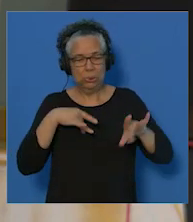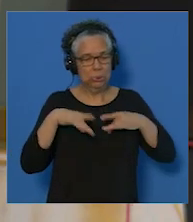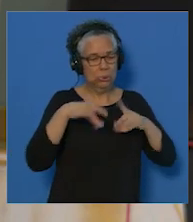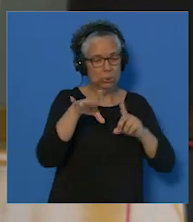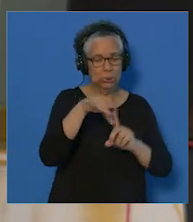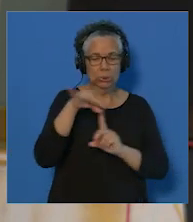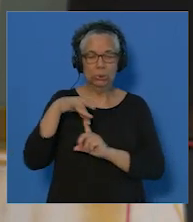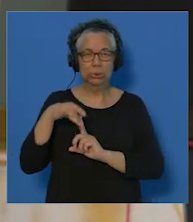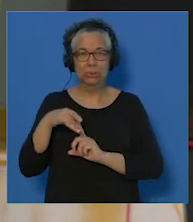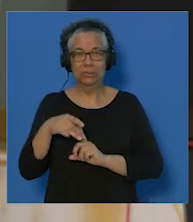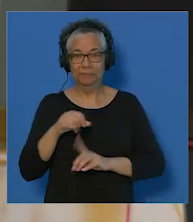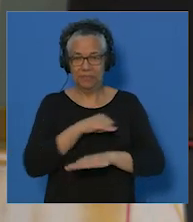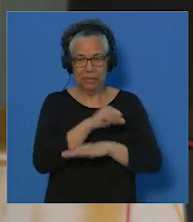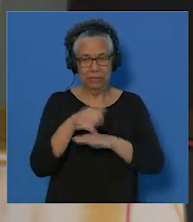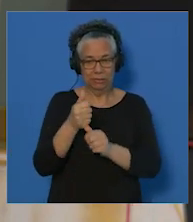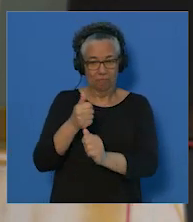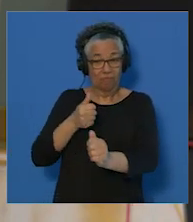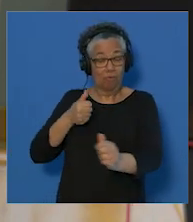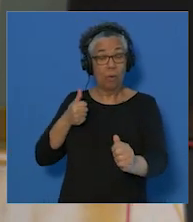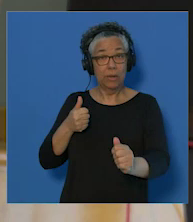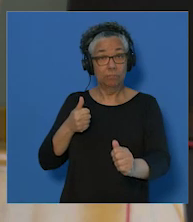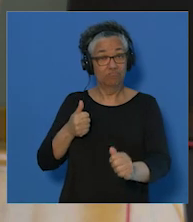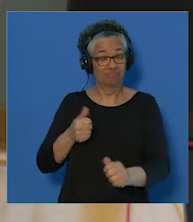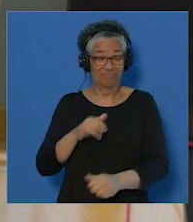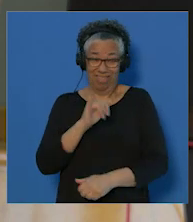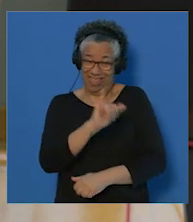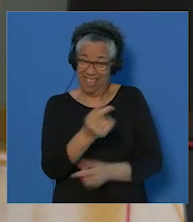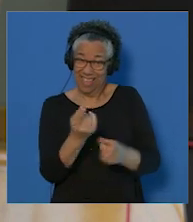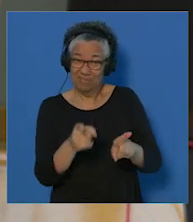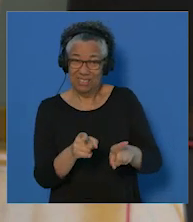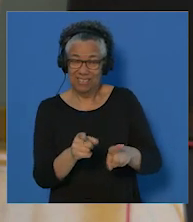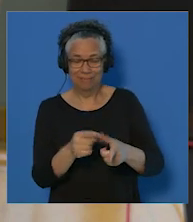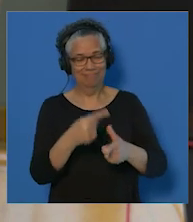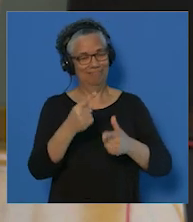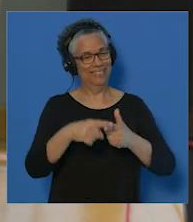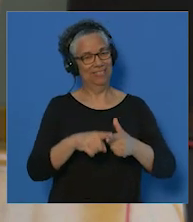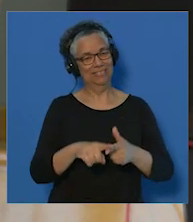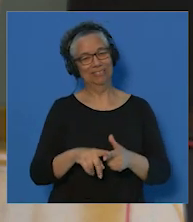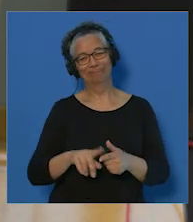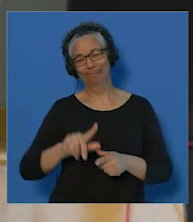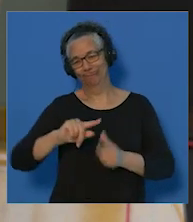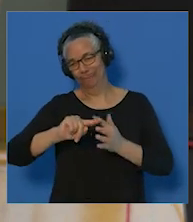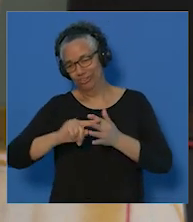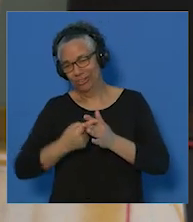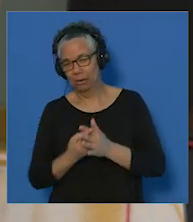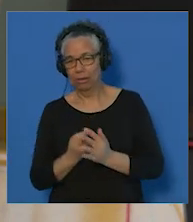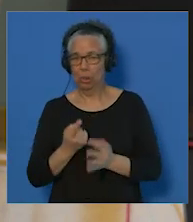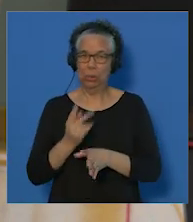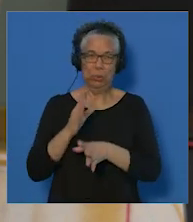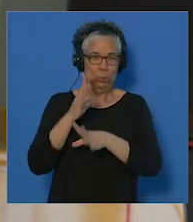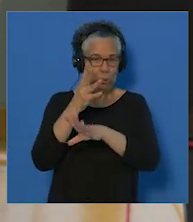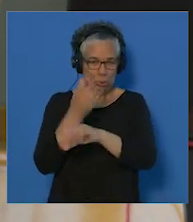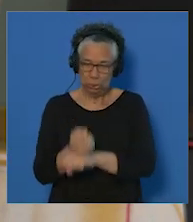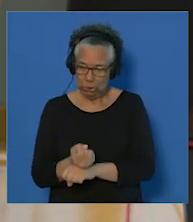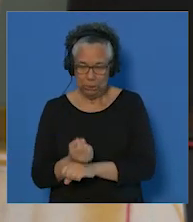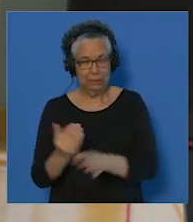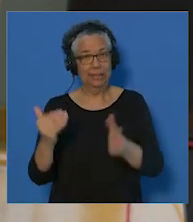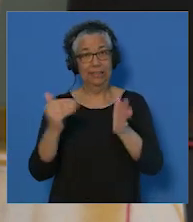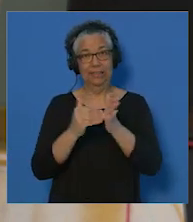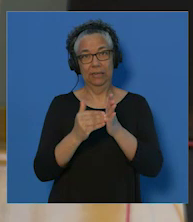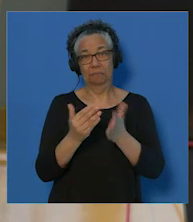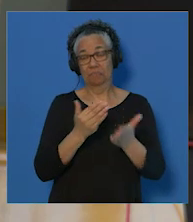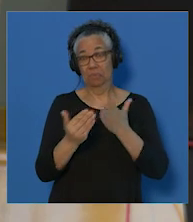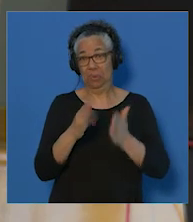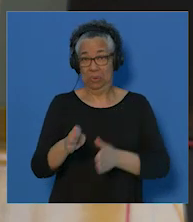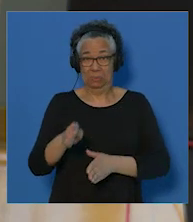has avoided so far. If this happens, we will have to start looking at suppression measures again, including recommending a